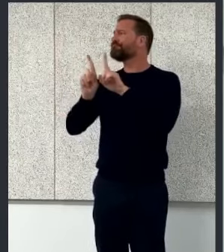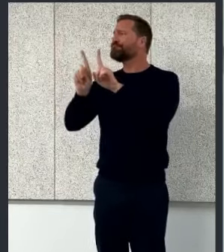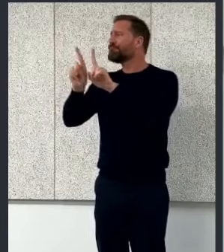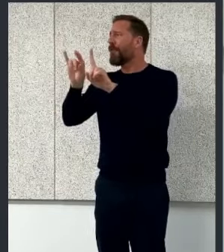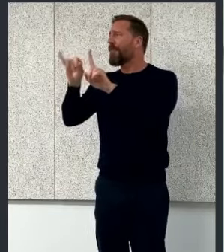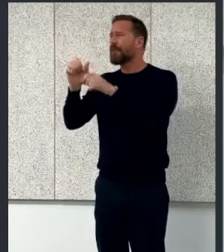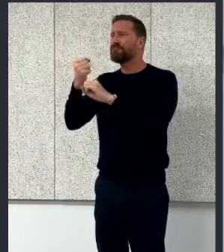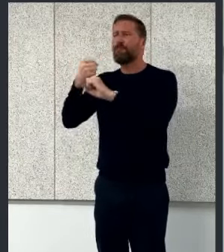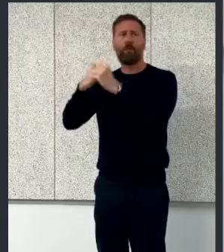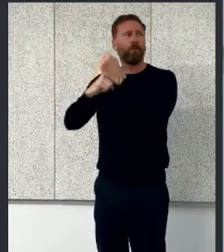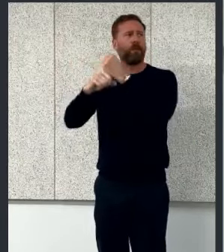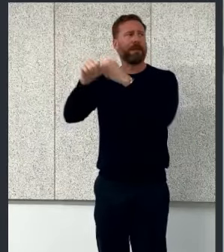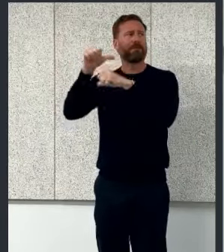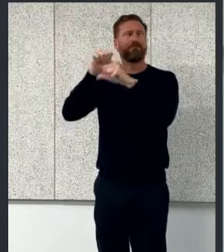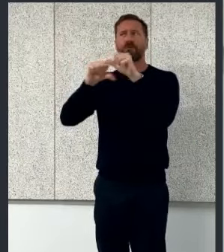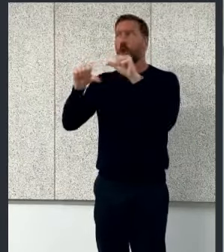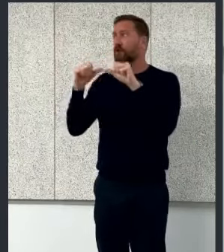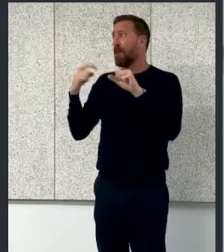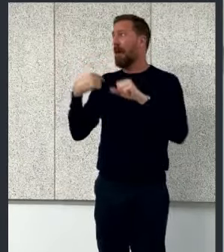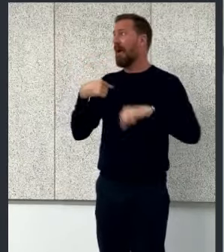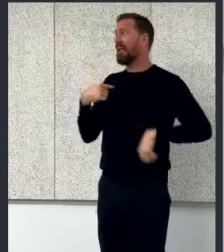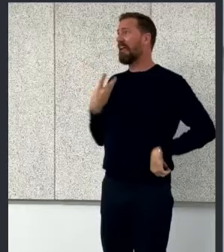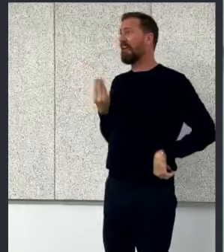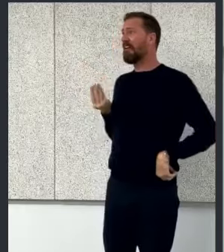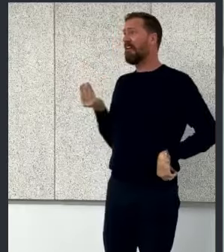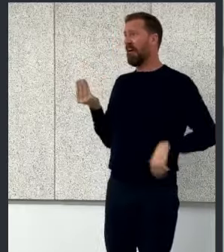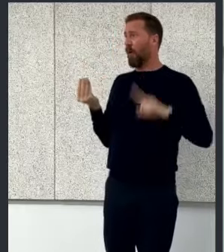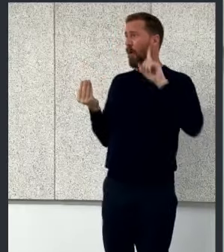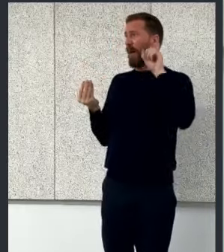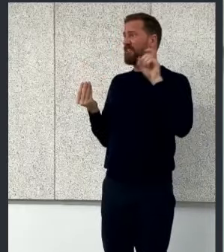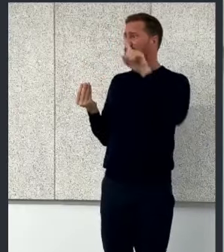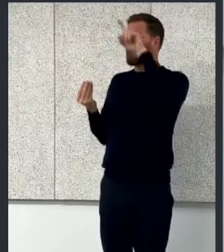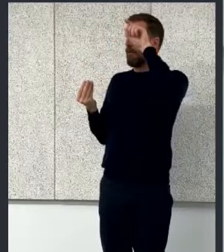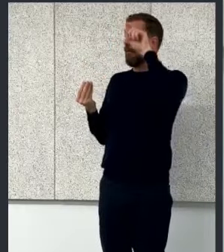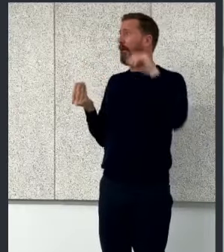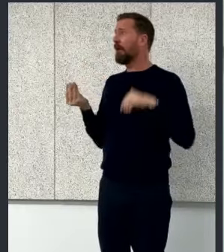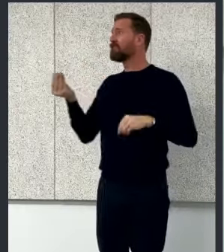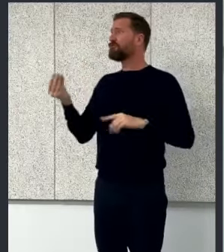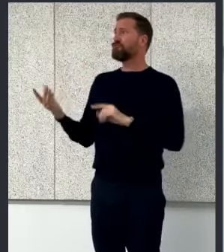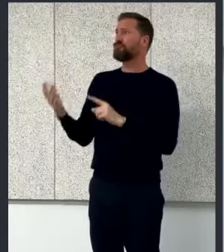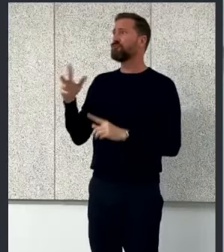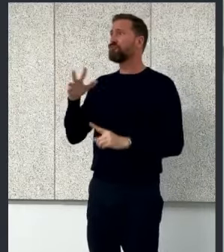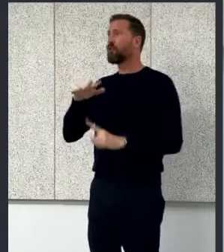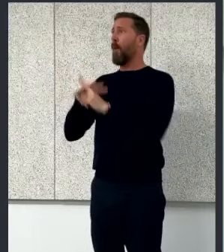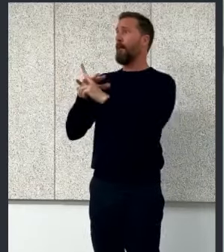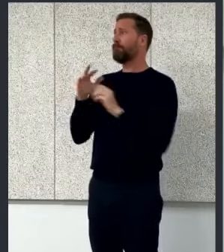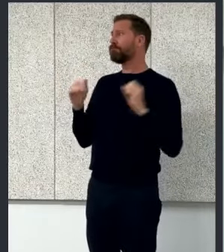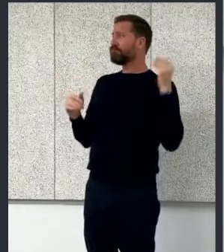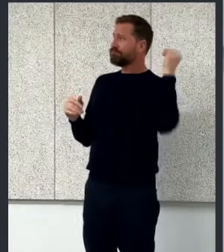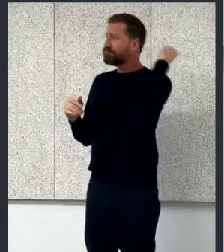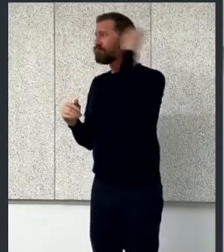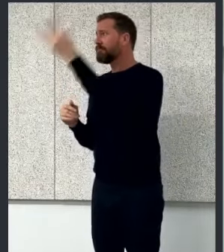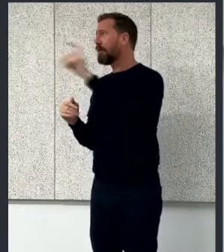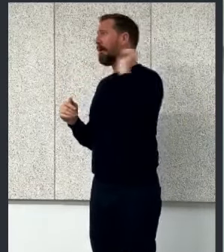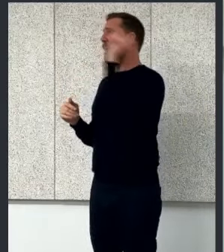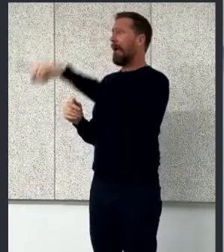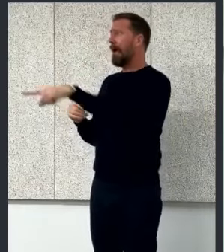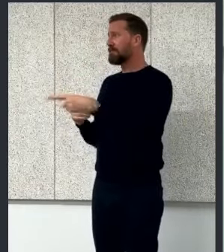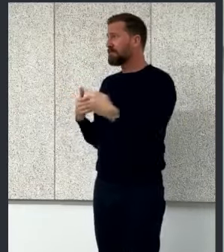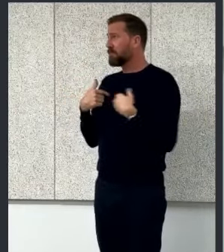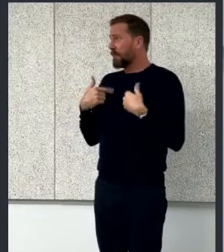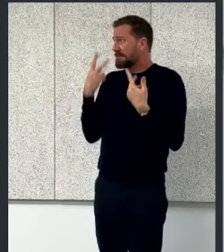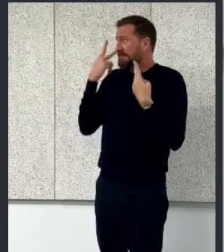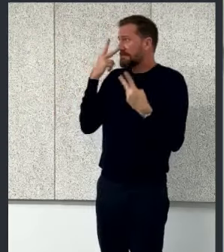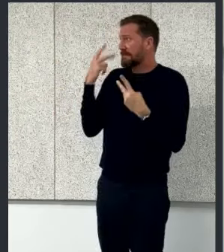up robustly with your questions and take some risks, right? Like find the places where you can say like, we're gonna